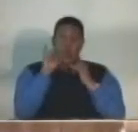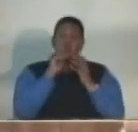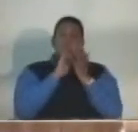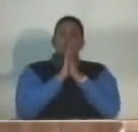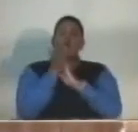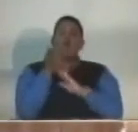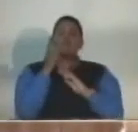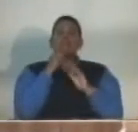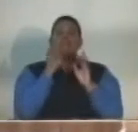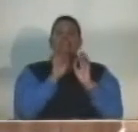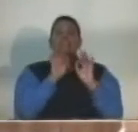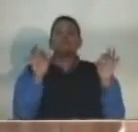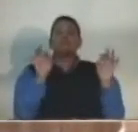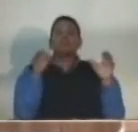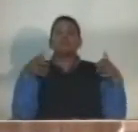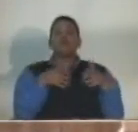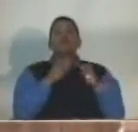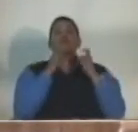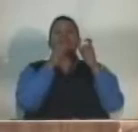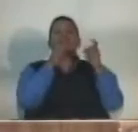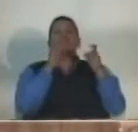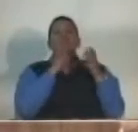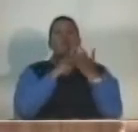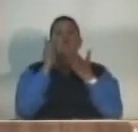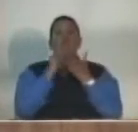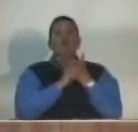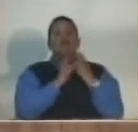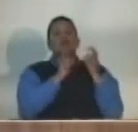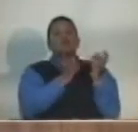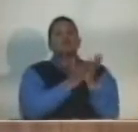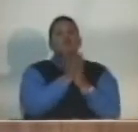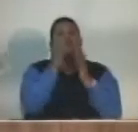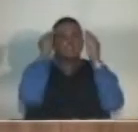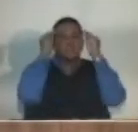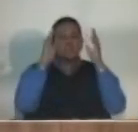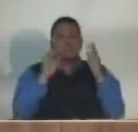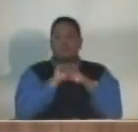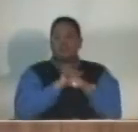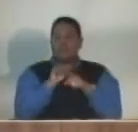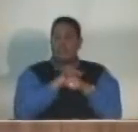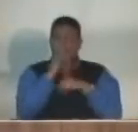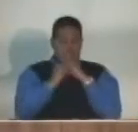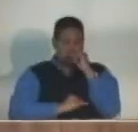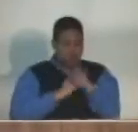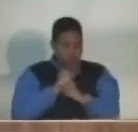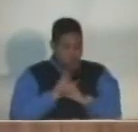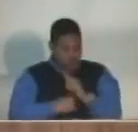become the degree granting body for programs offered by the teacher training institutions.